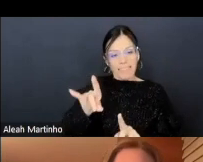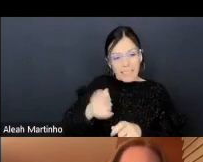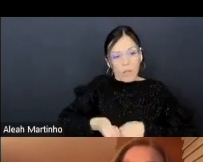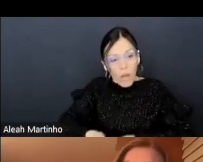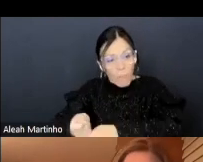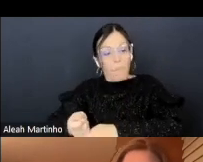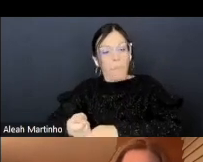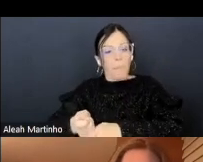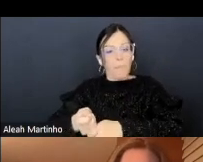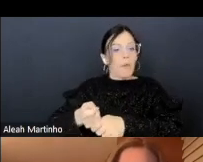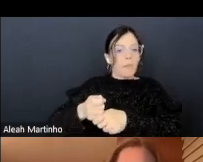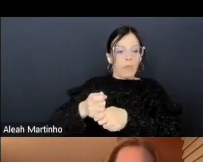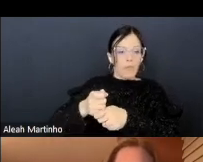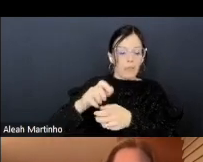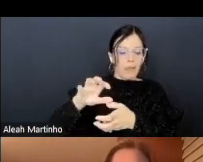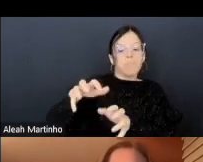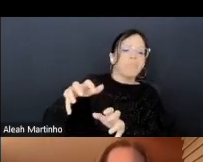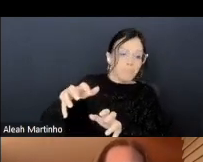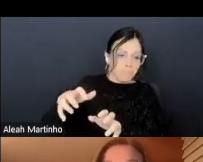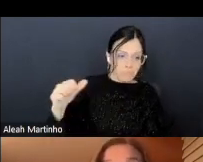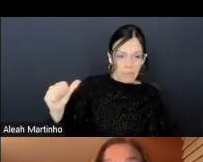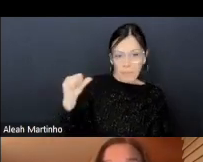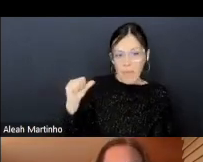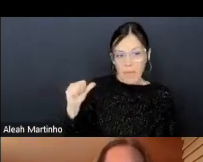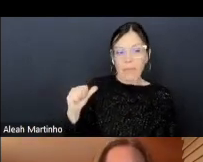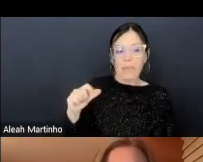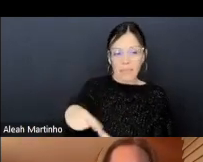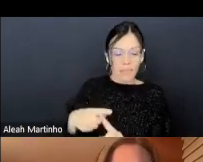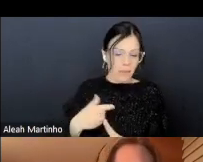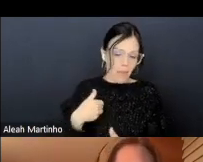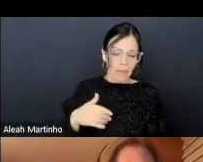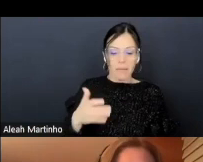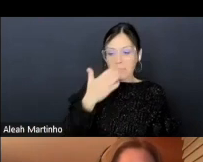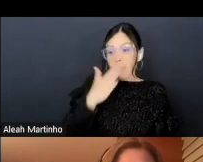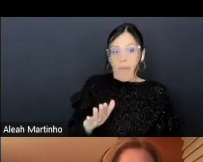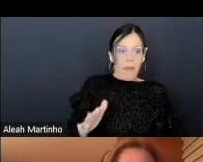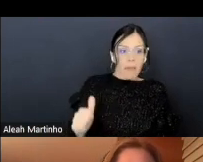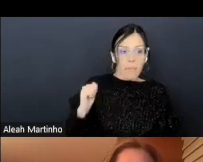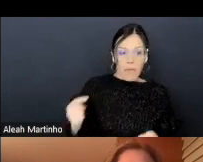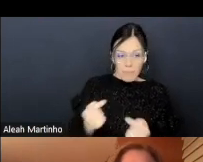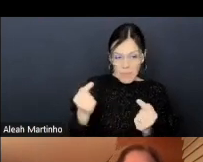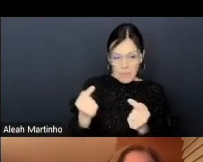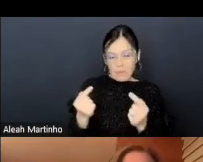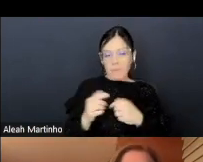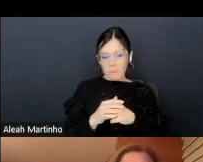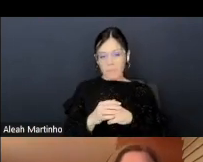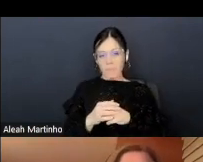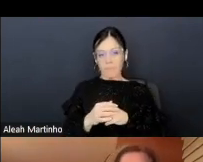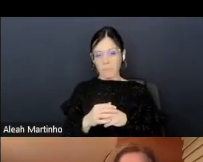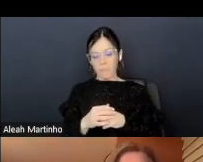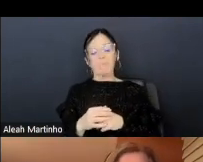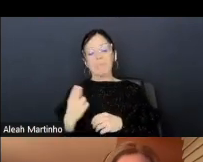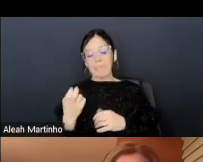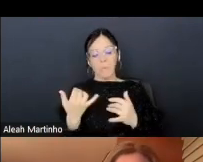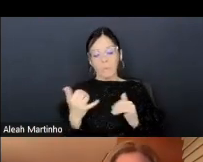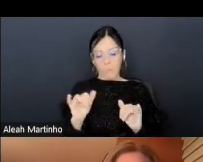and this caused an acute back pain episode for him he was still in